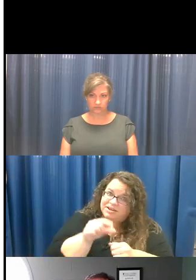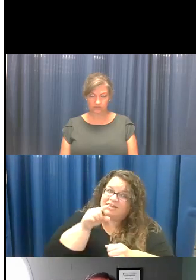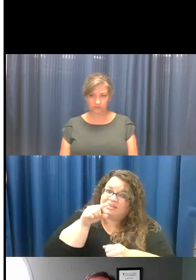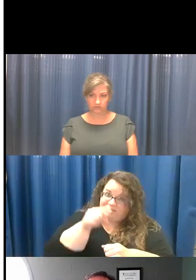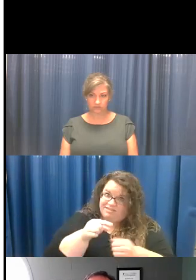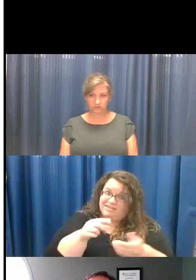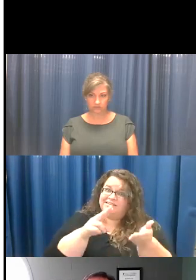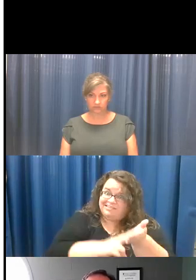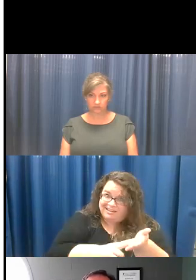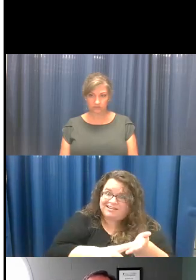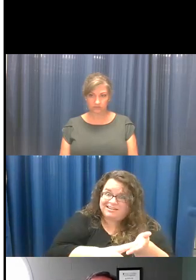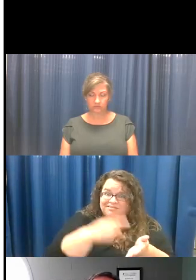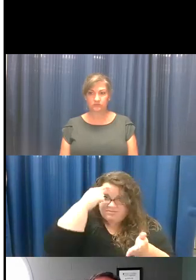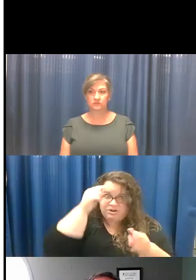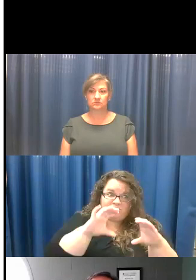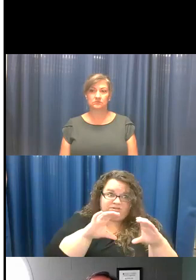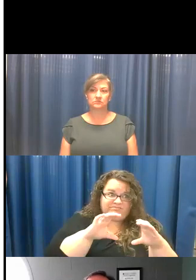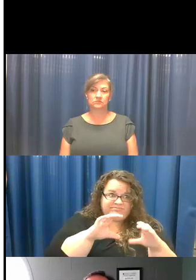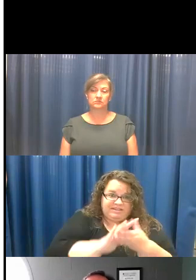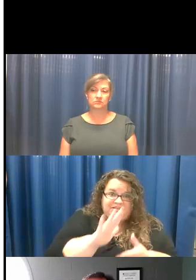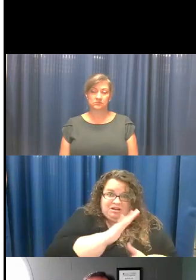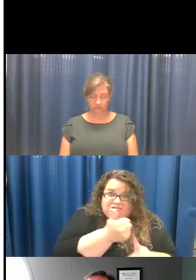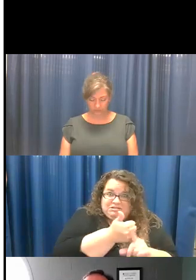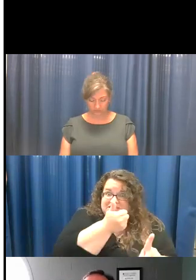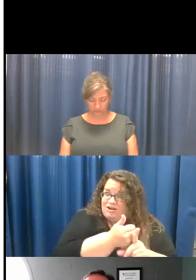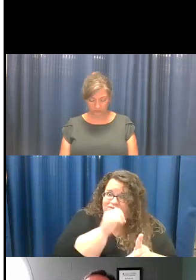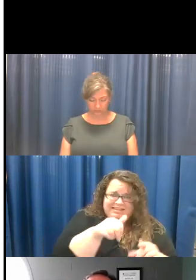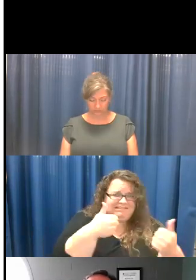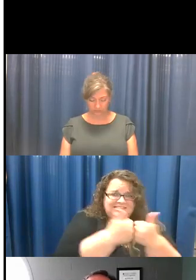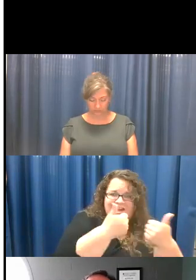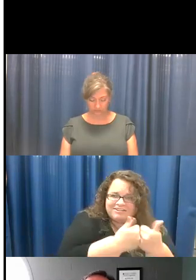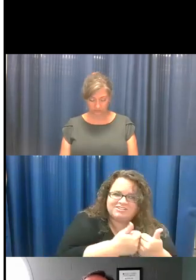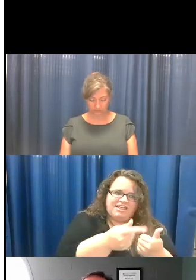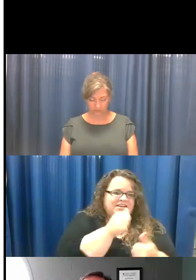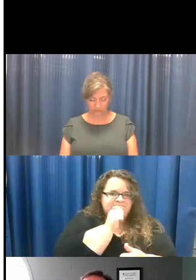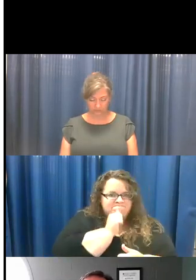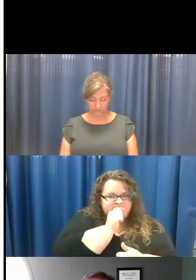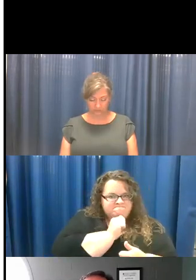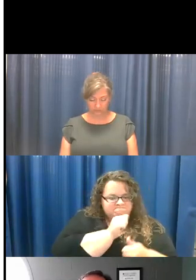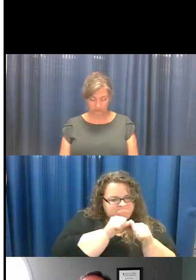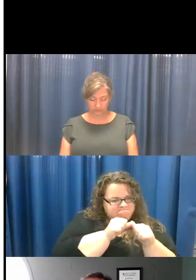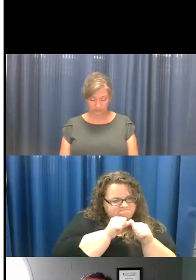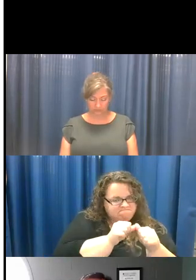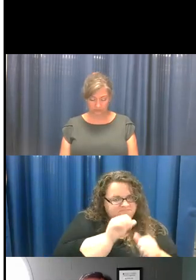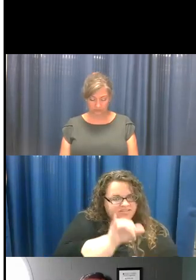registration process that is difficult and challenging, and they persevered with that process for a